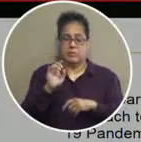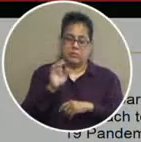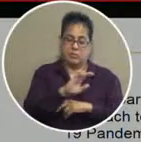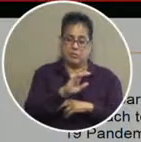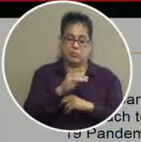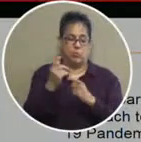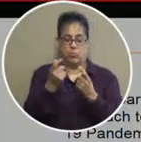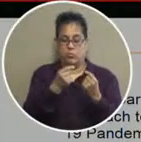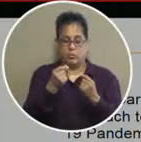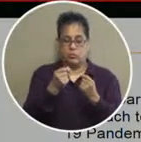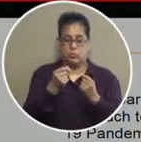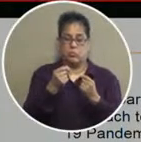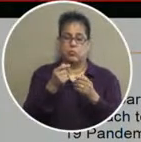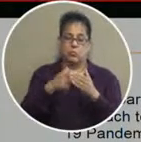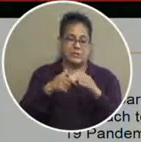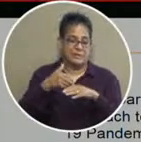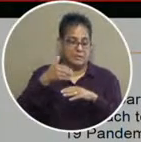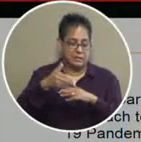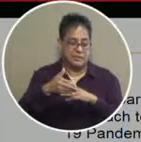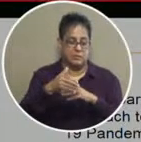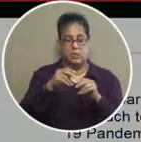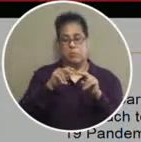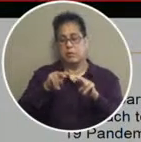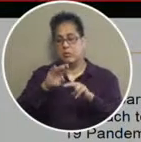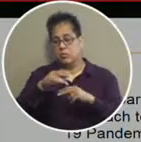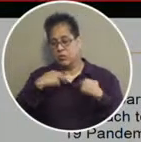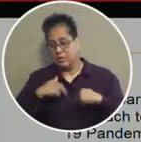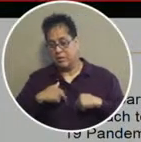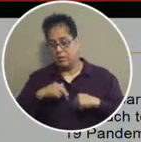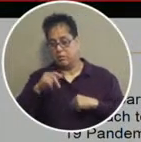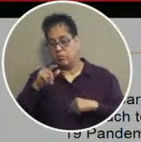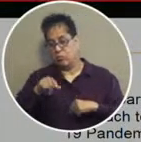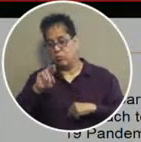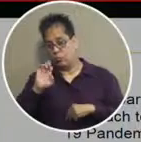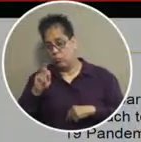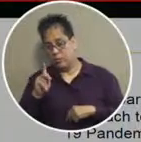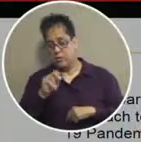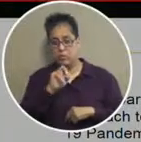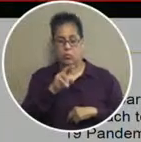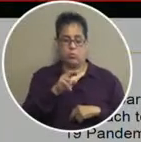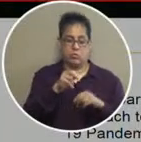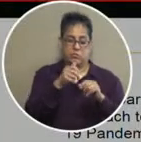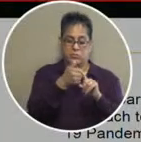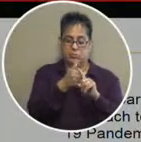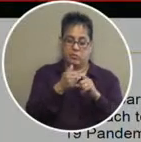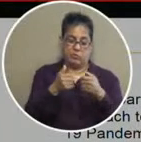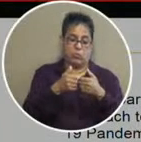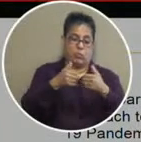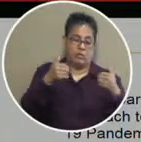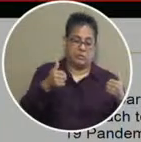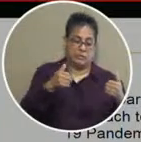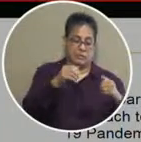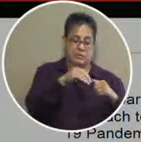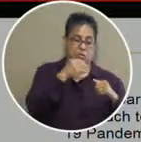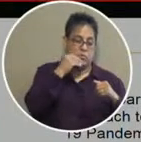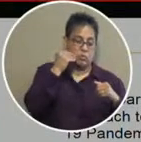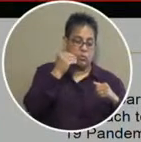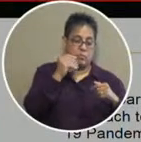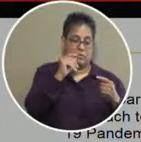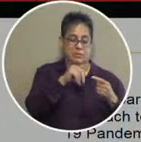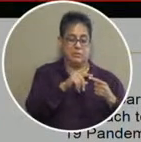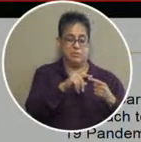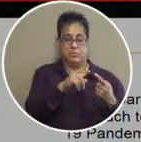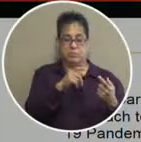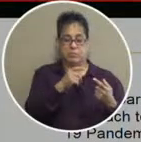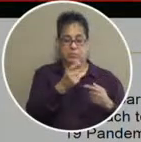what steps they need to take, whether it is to just monitor their health if they're low risk, or if they have to quarantine or even isolate themselves in their homes to a confined